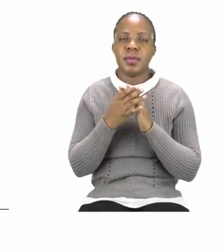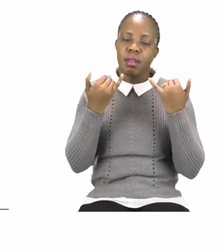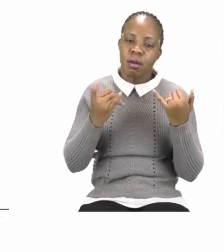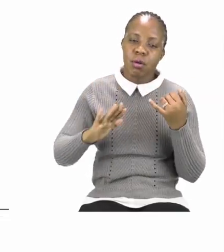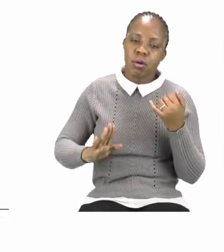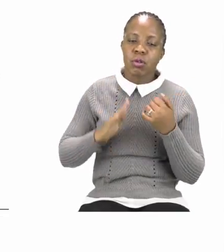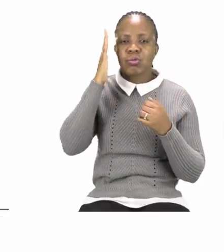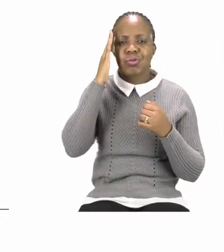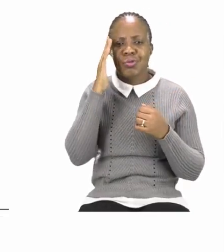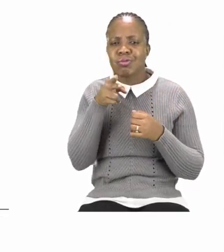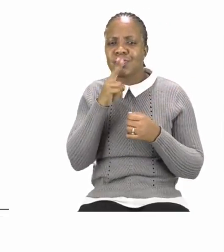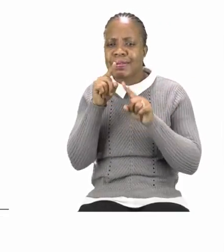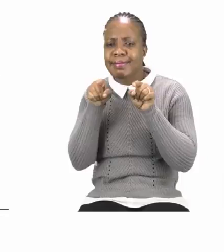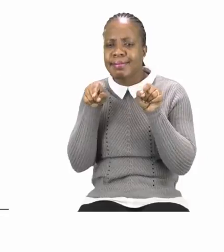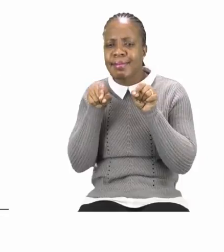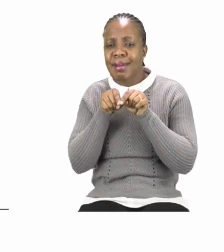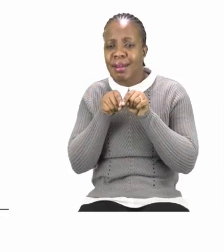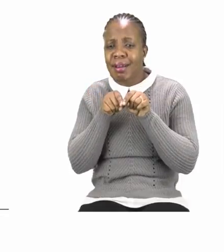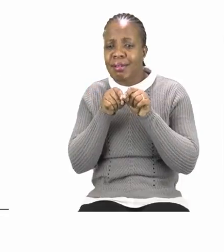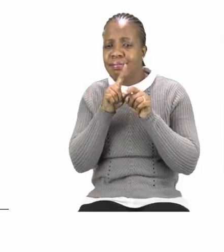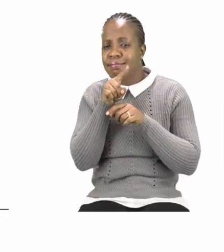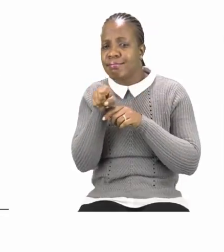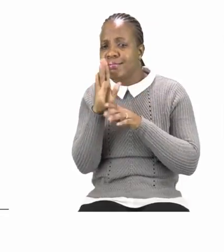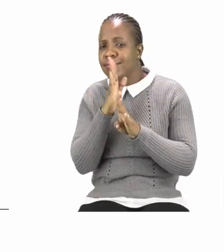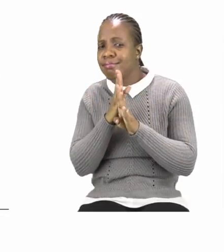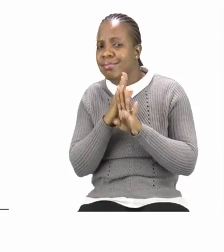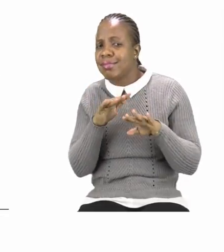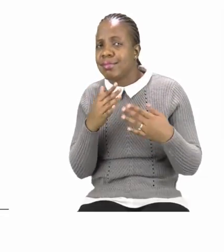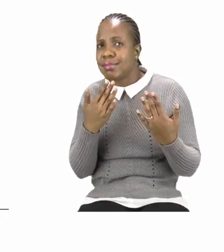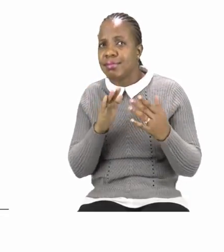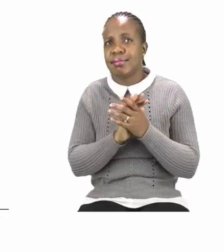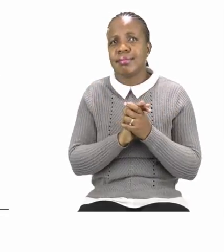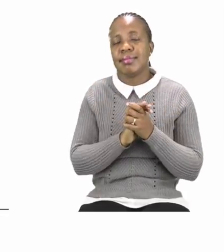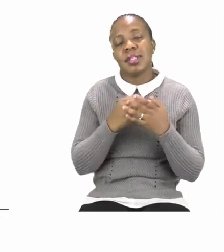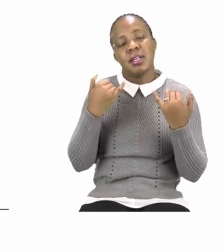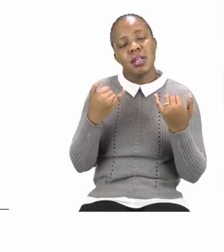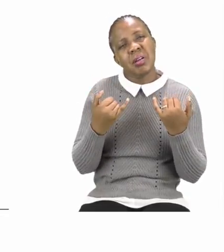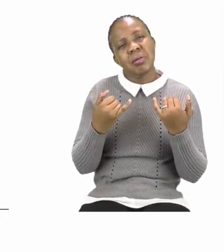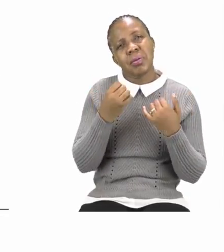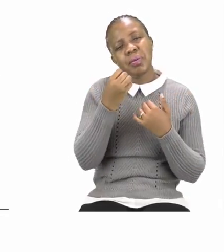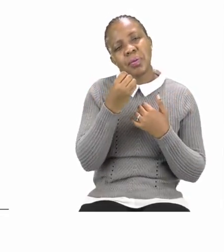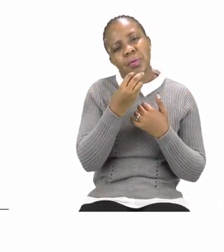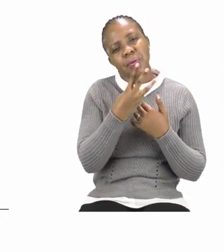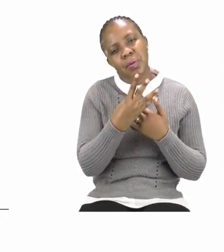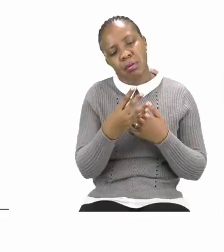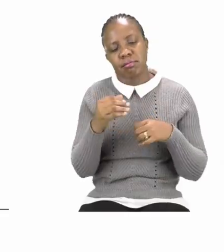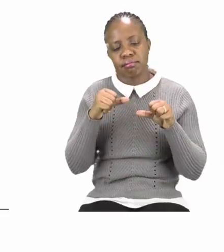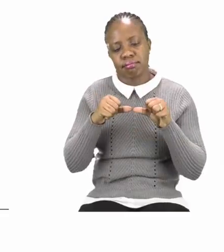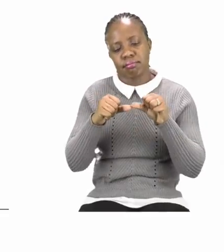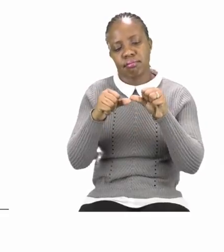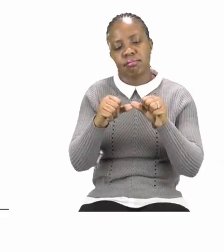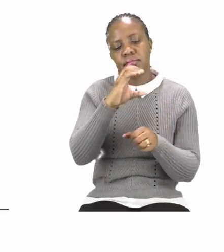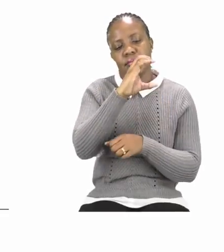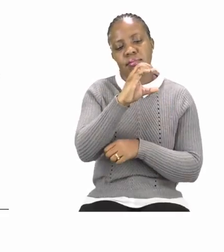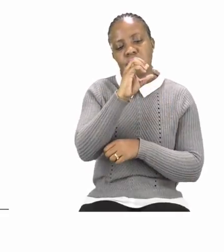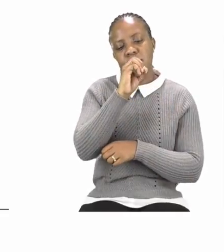correct. So we are going to be using the method of counting on.